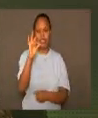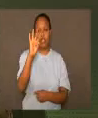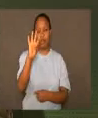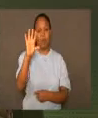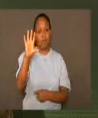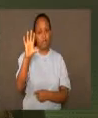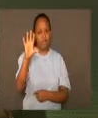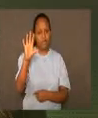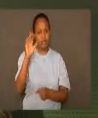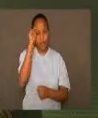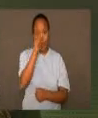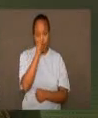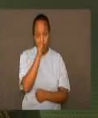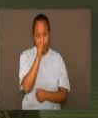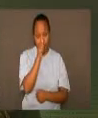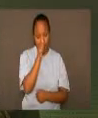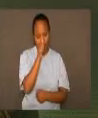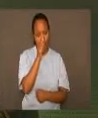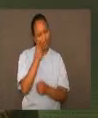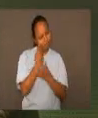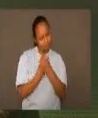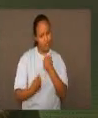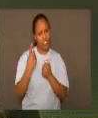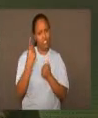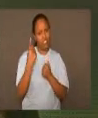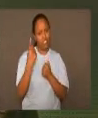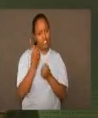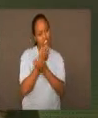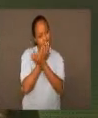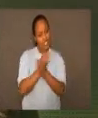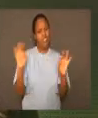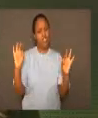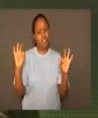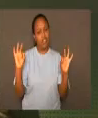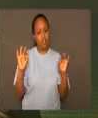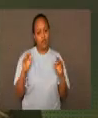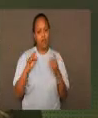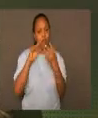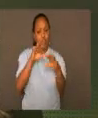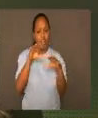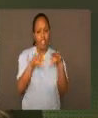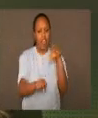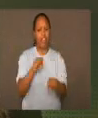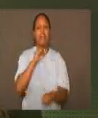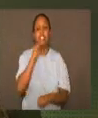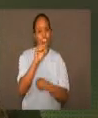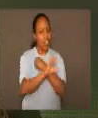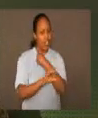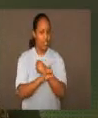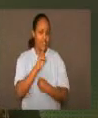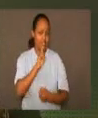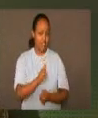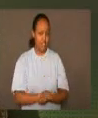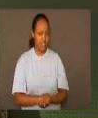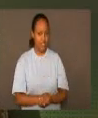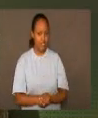1941, Ethiopia has remained unconquered and independent. We